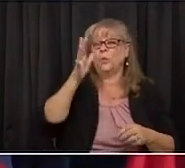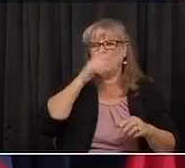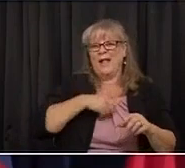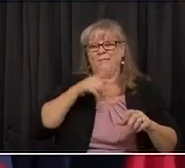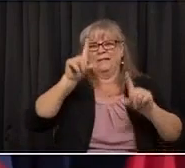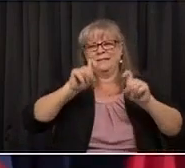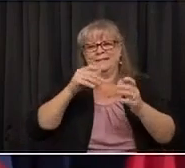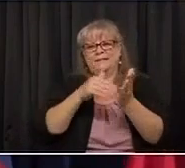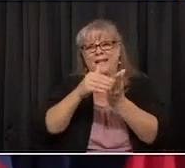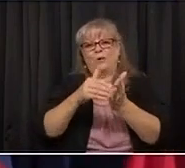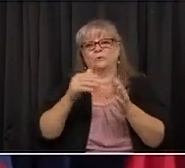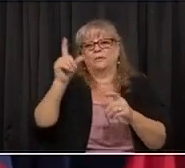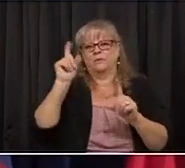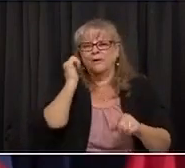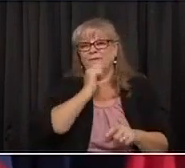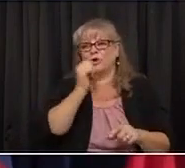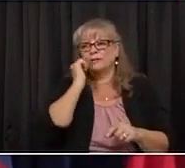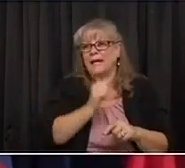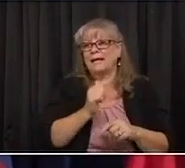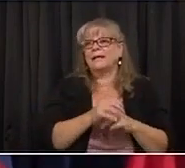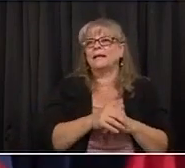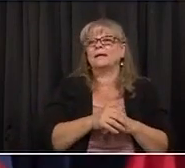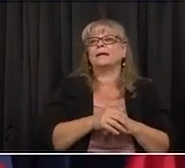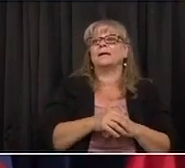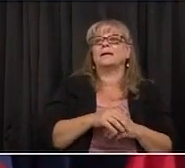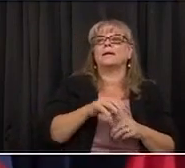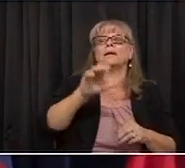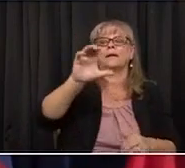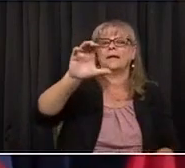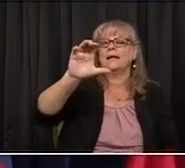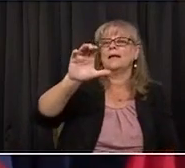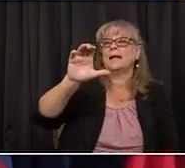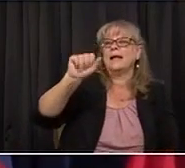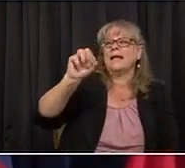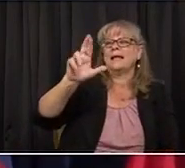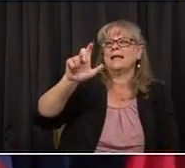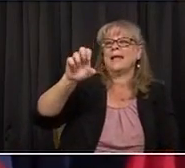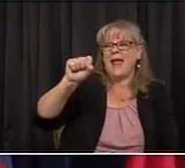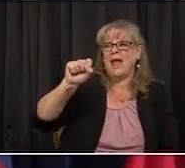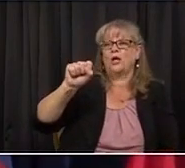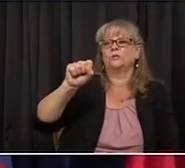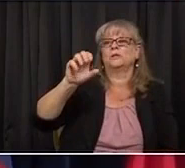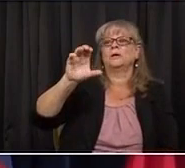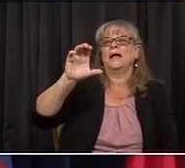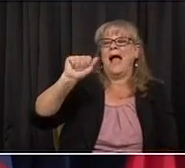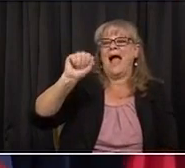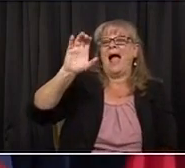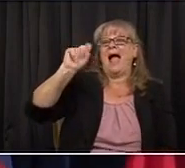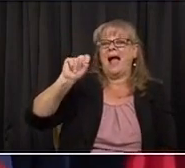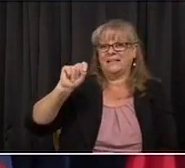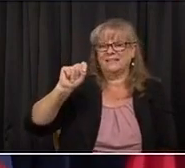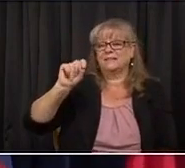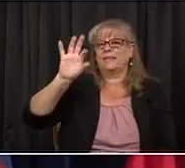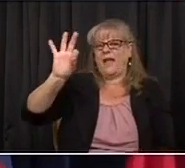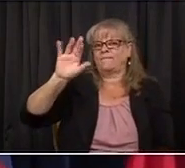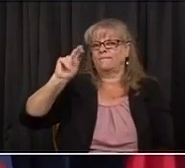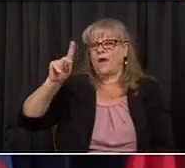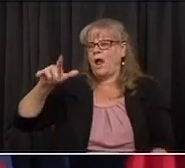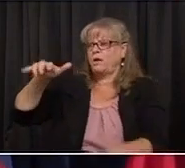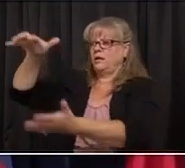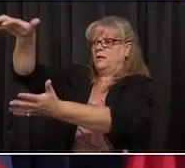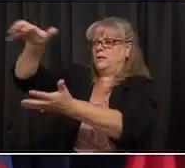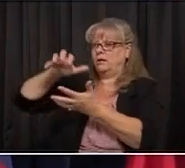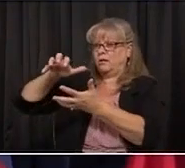the purpose of the CARES Act money. The national lab partners also aren't free, and so the